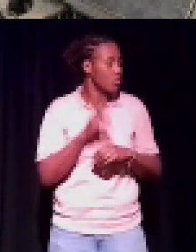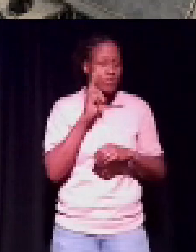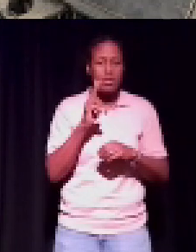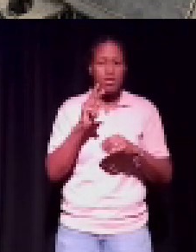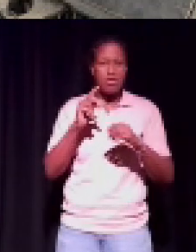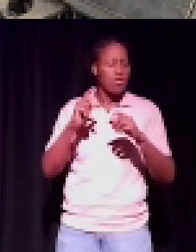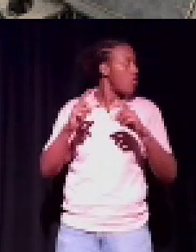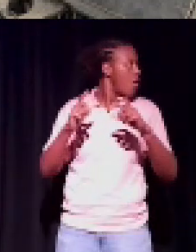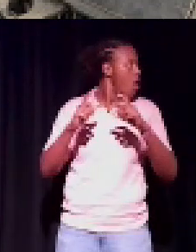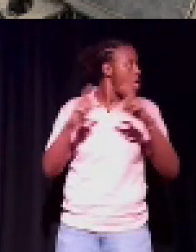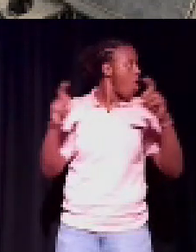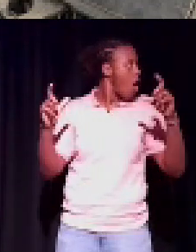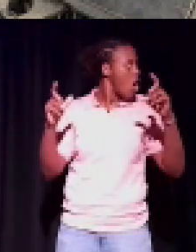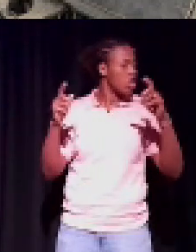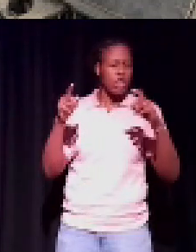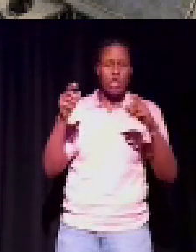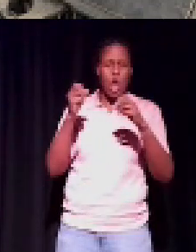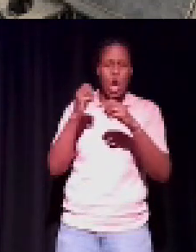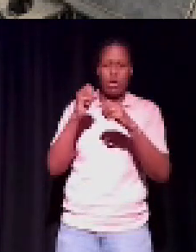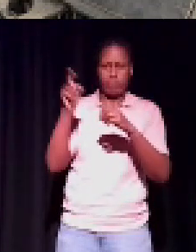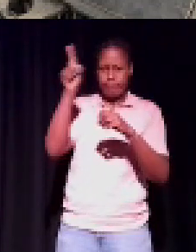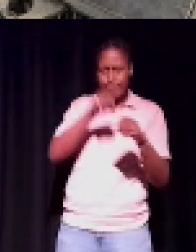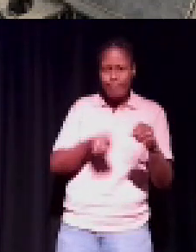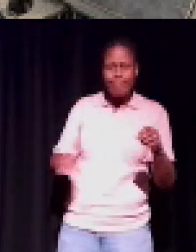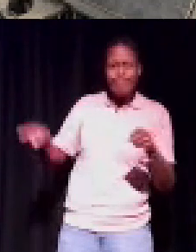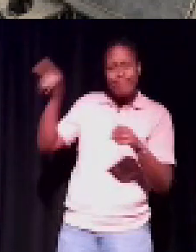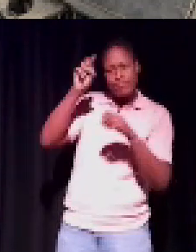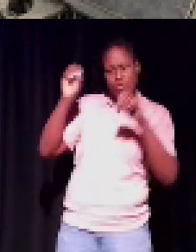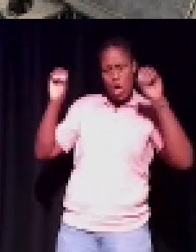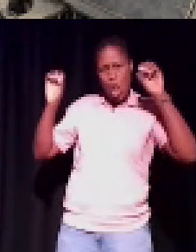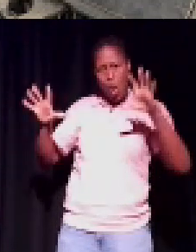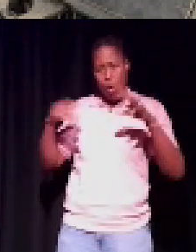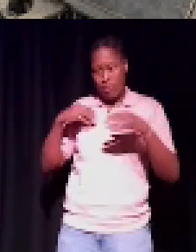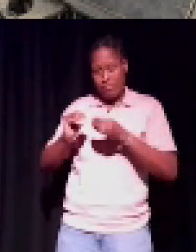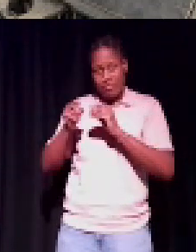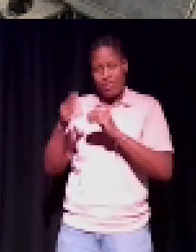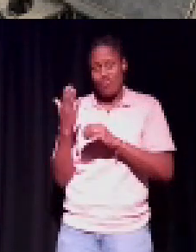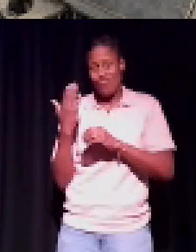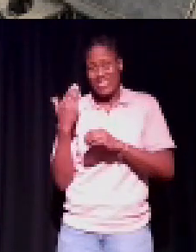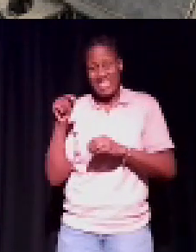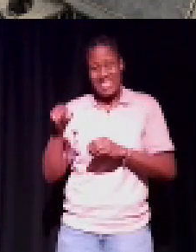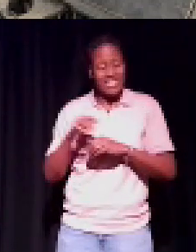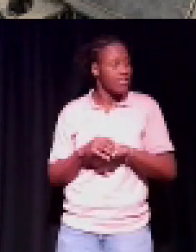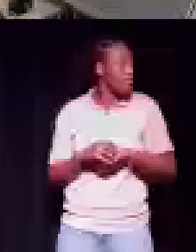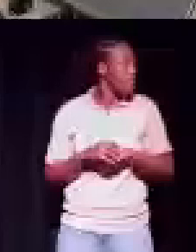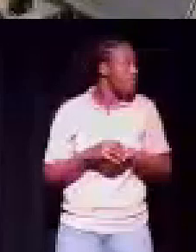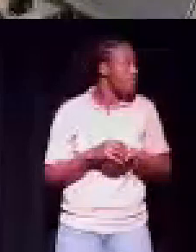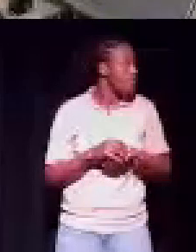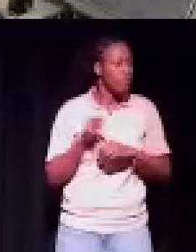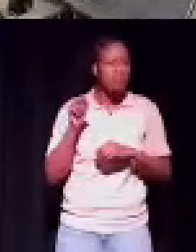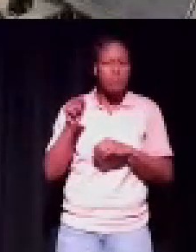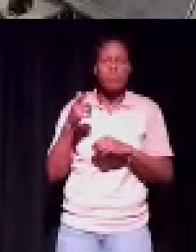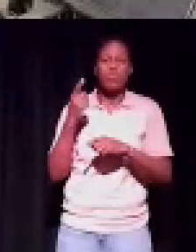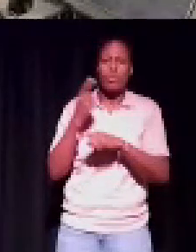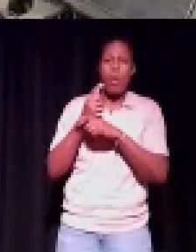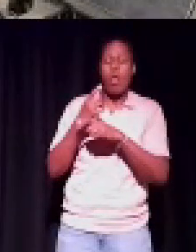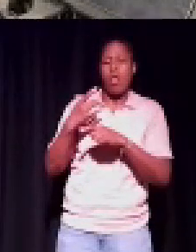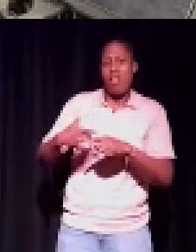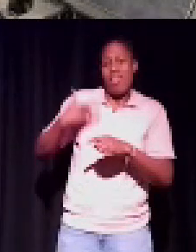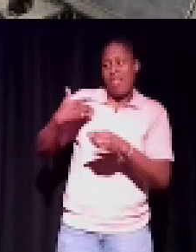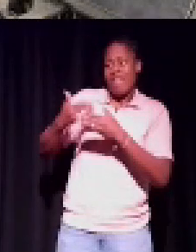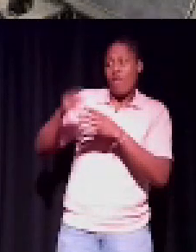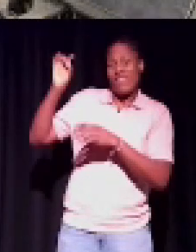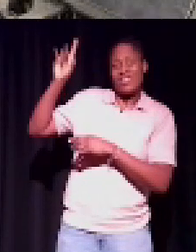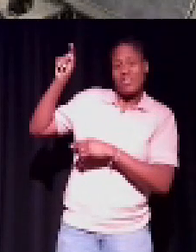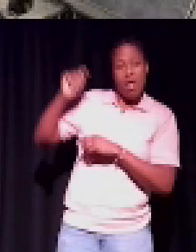large mechanical glowing sphere. That's an installation I made very recently called Solaris, which talks about the life of a star. Just